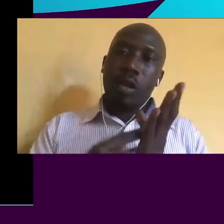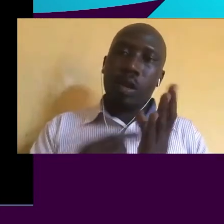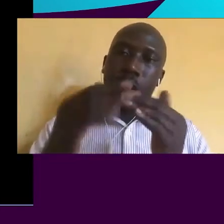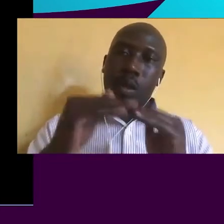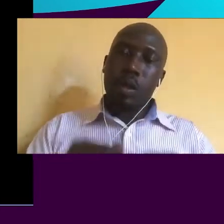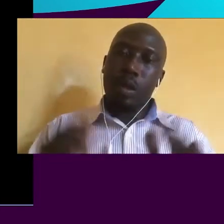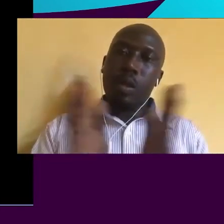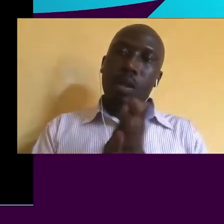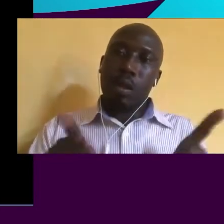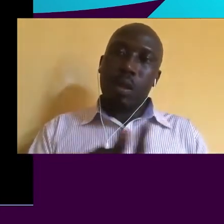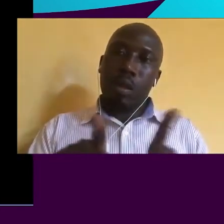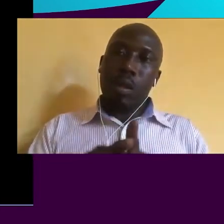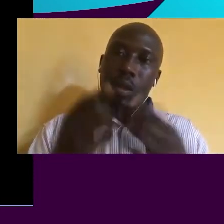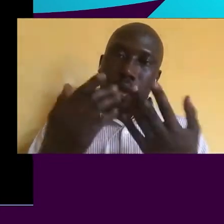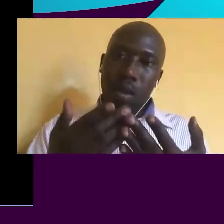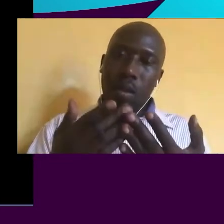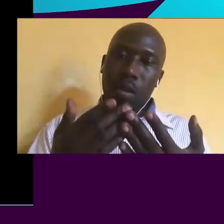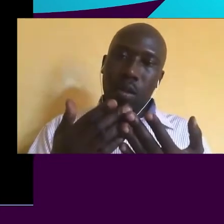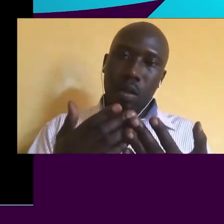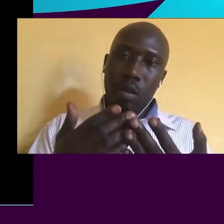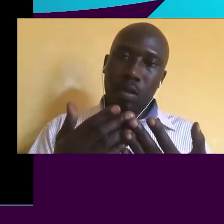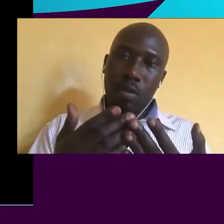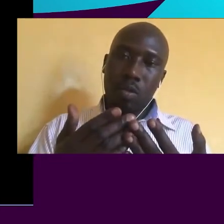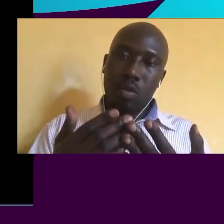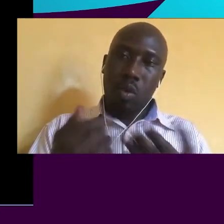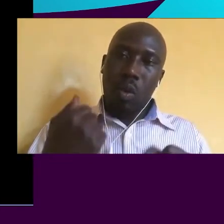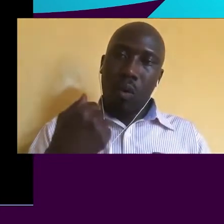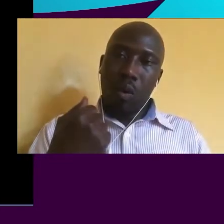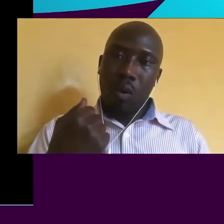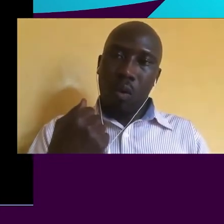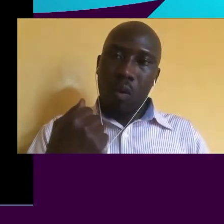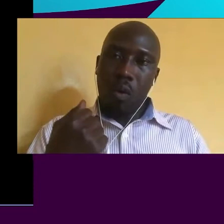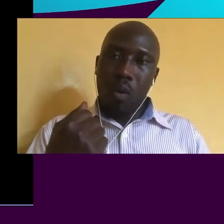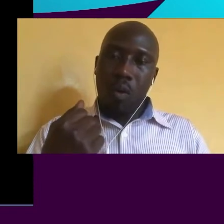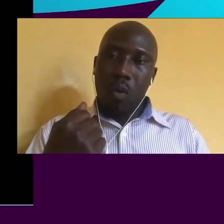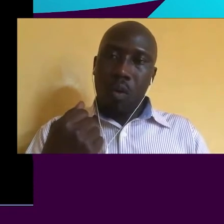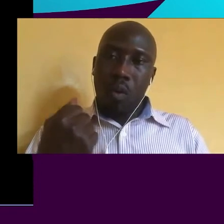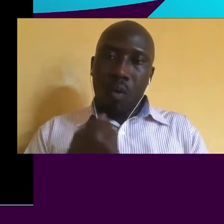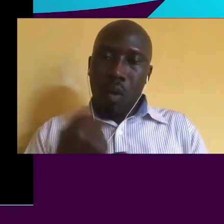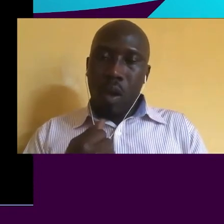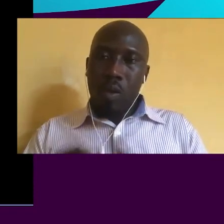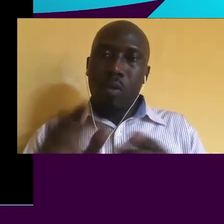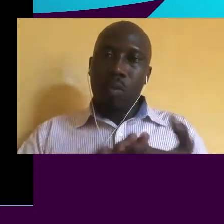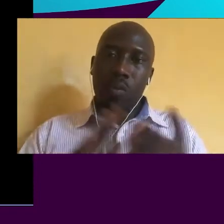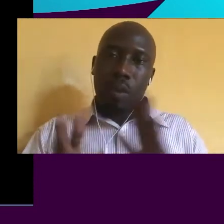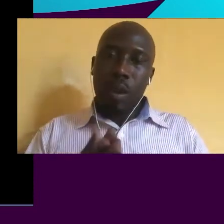gone down to the grassroots. Just like we partner with different